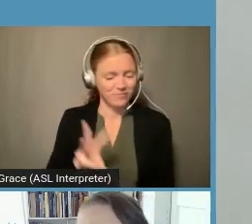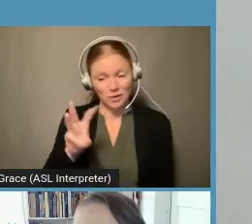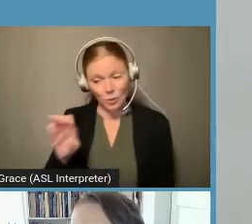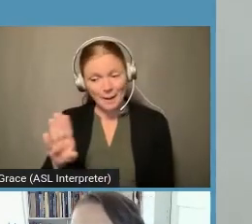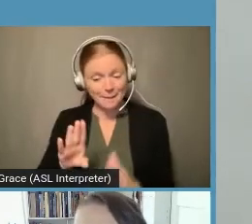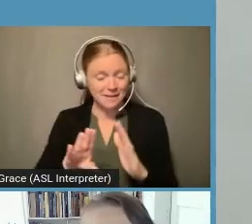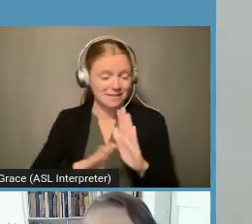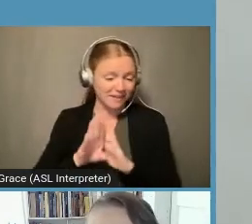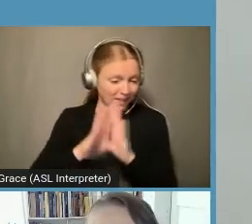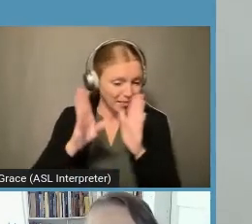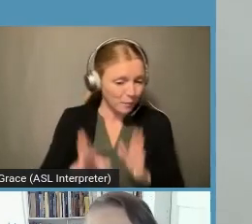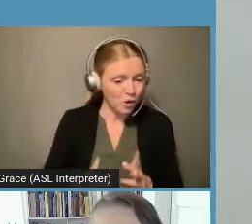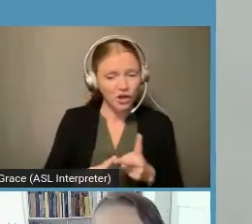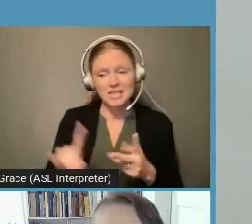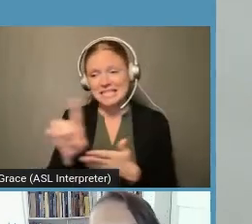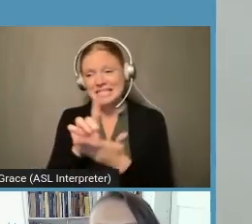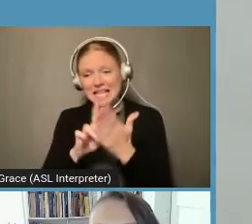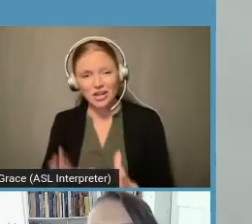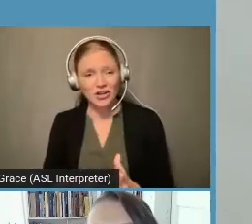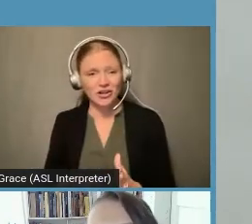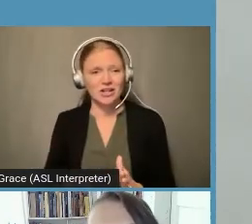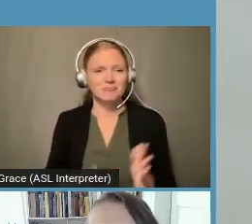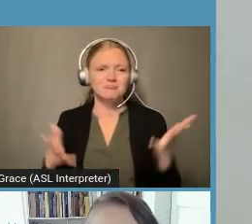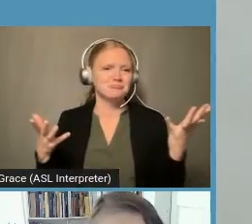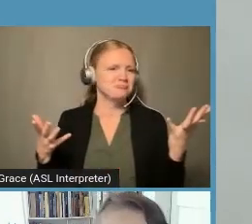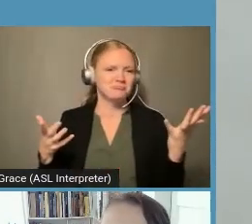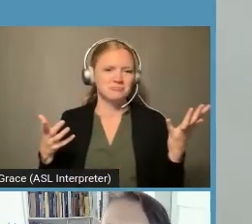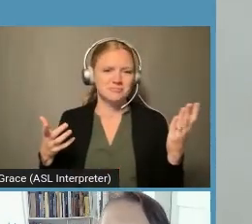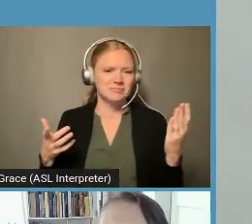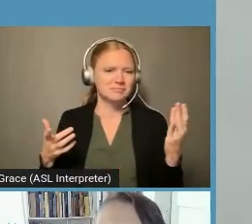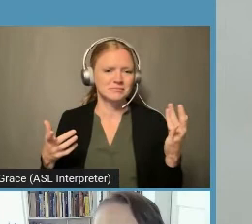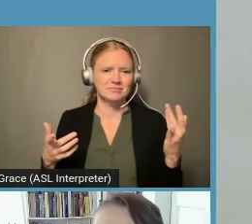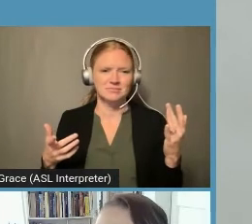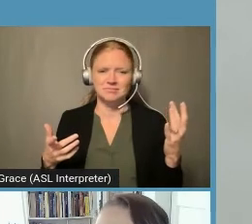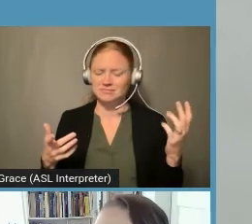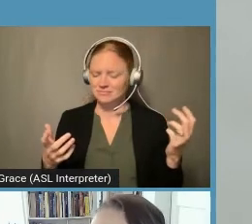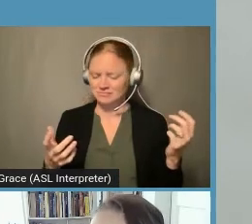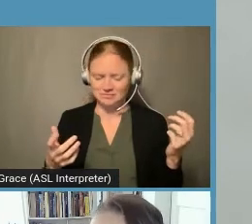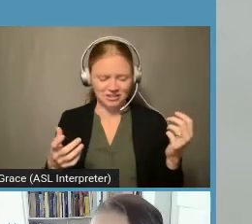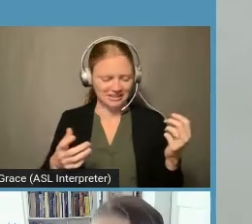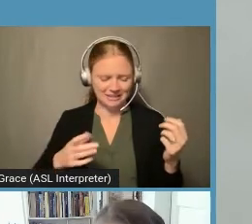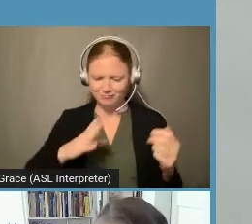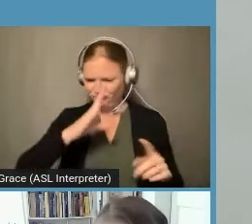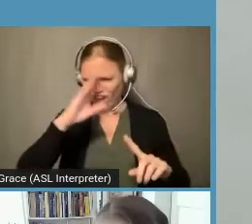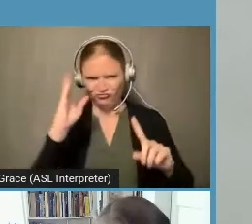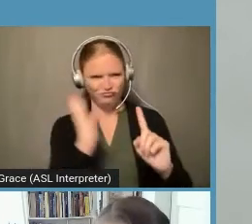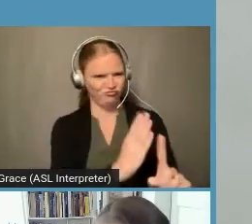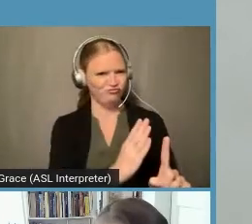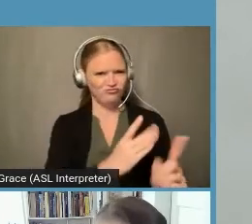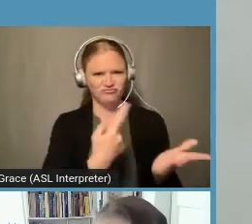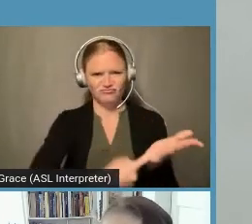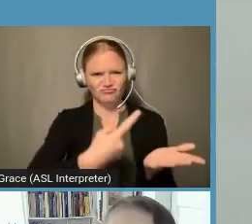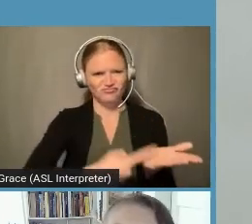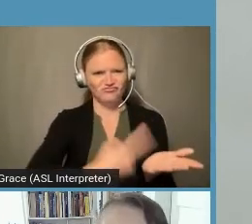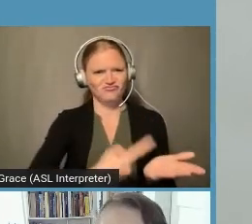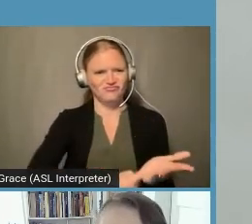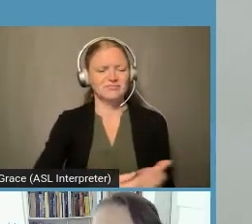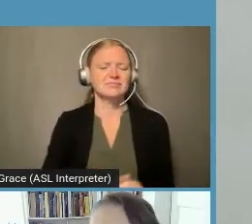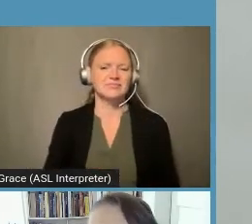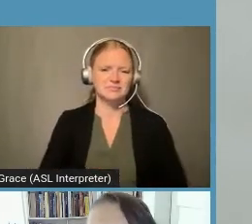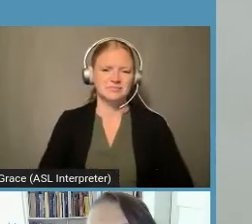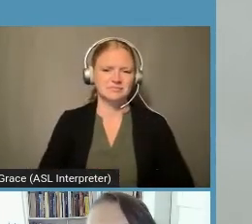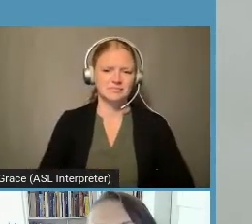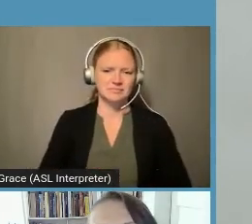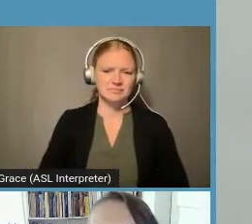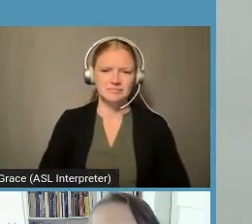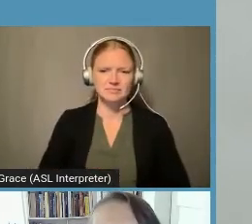a designer or, you know, whatever the case might be, just get it out there. But this tool, Whoop,